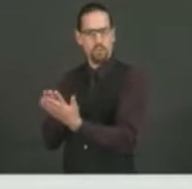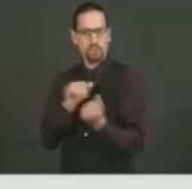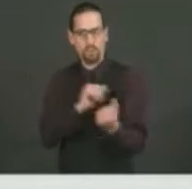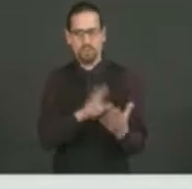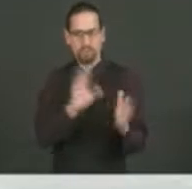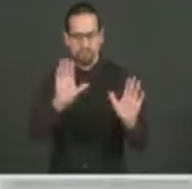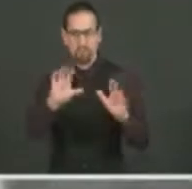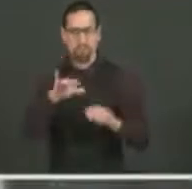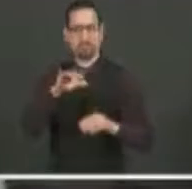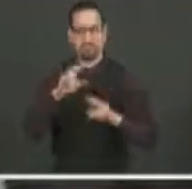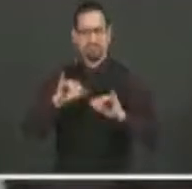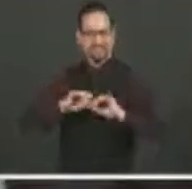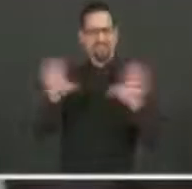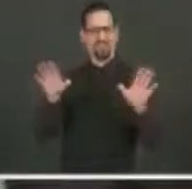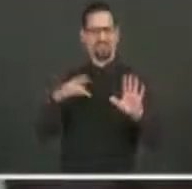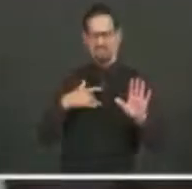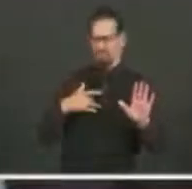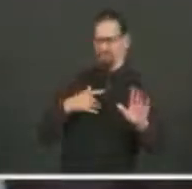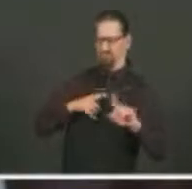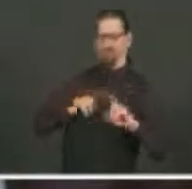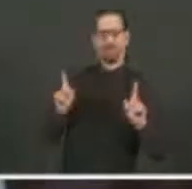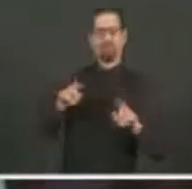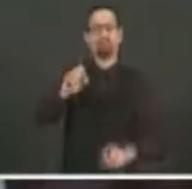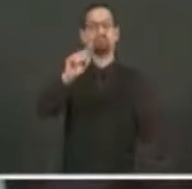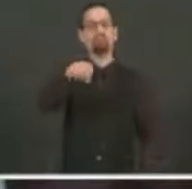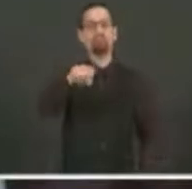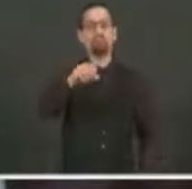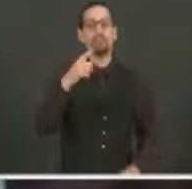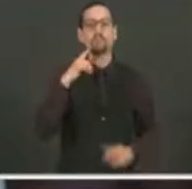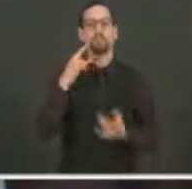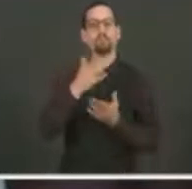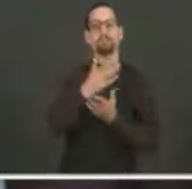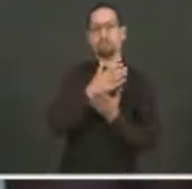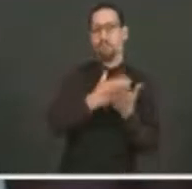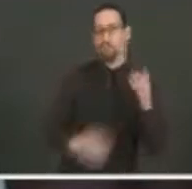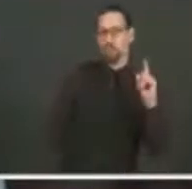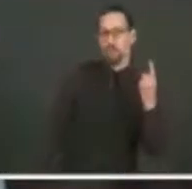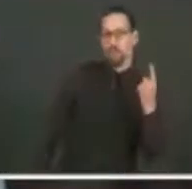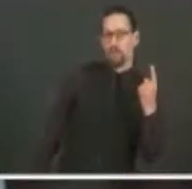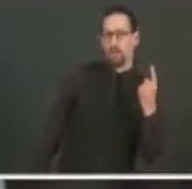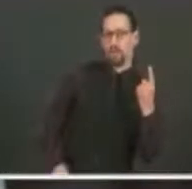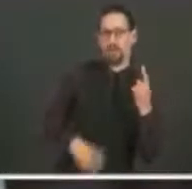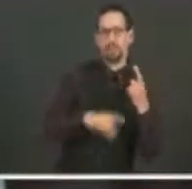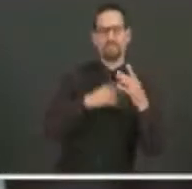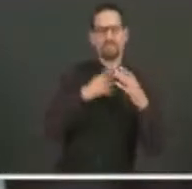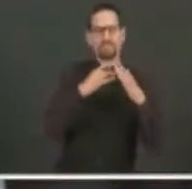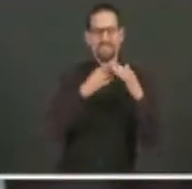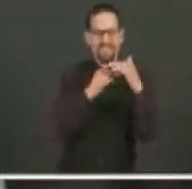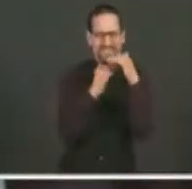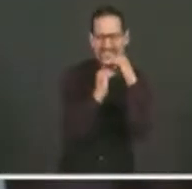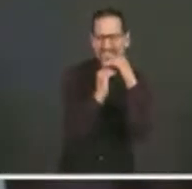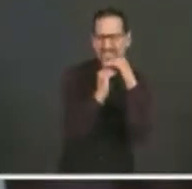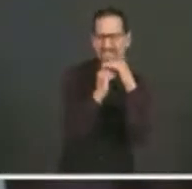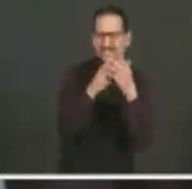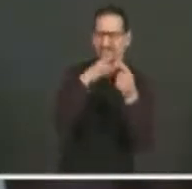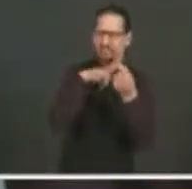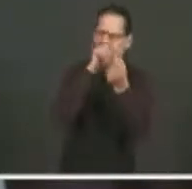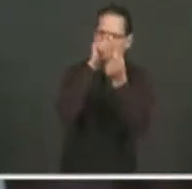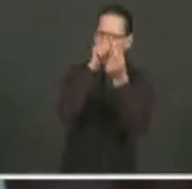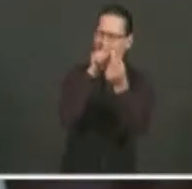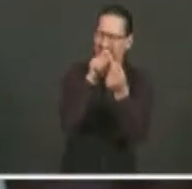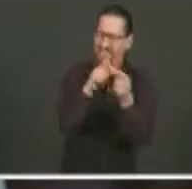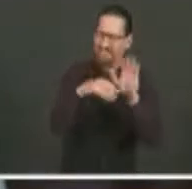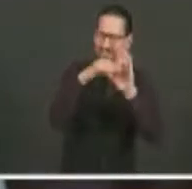minute. In phase 2 and in phase 1, we gave very detailed, strict